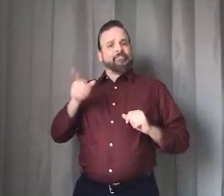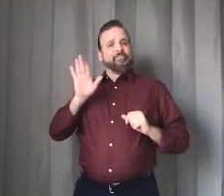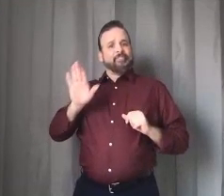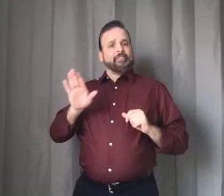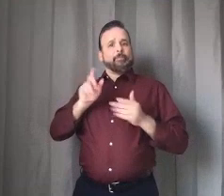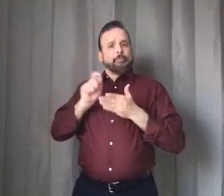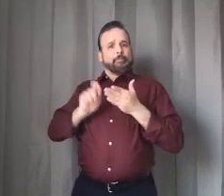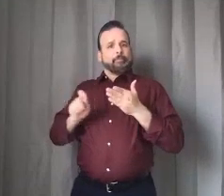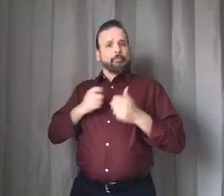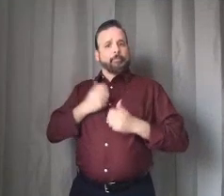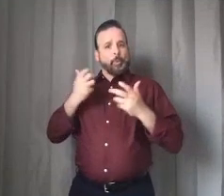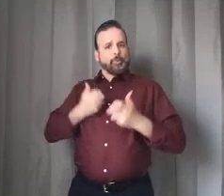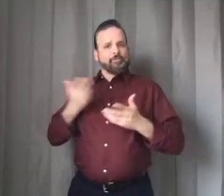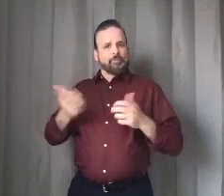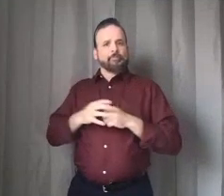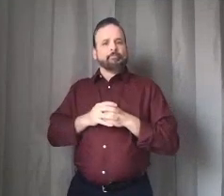really